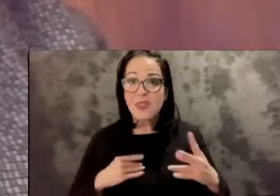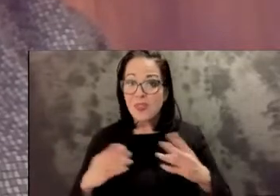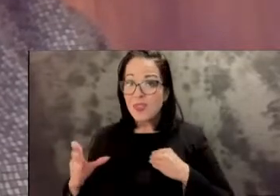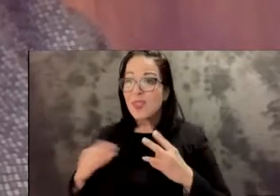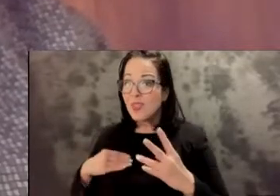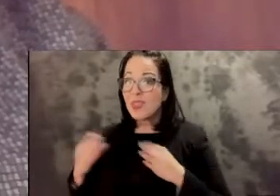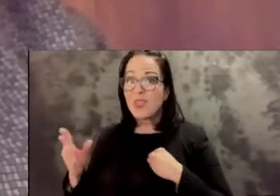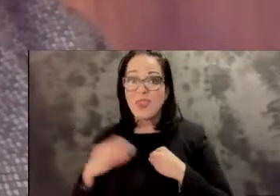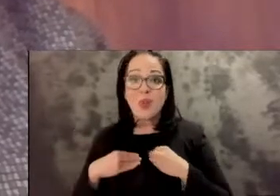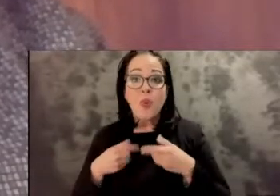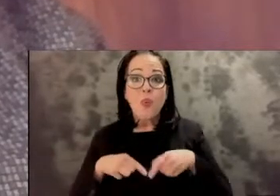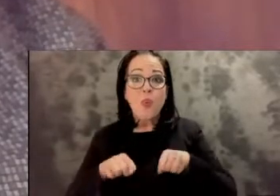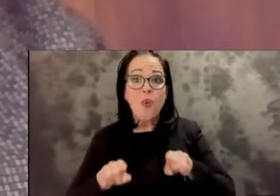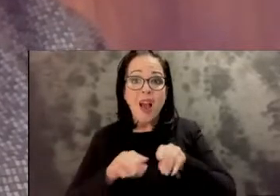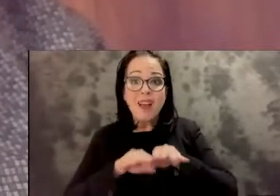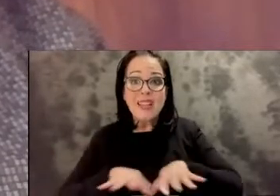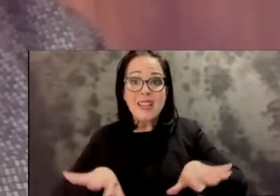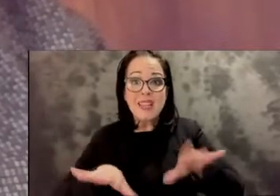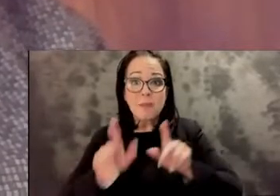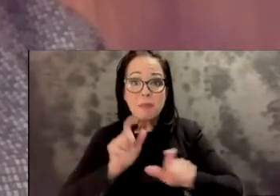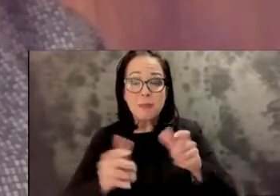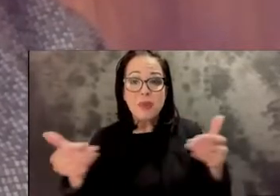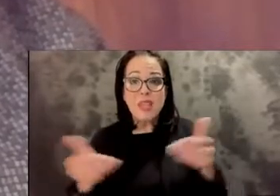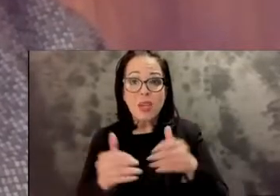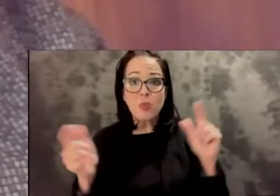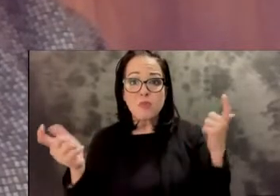while the Latin community was being decimated.